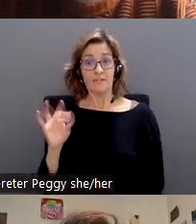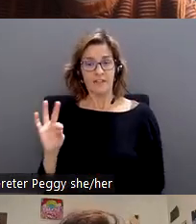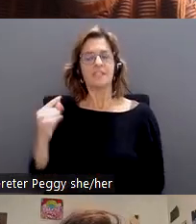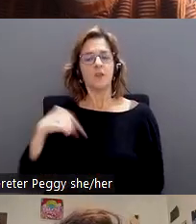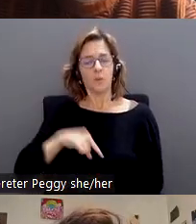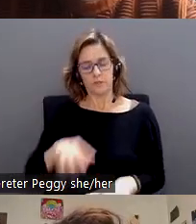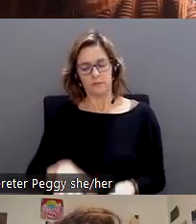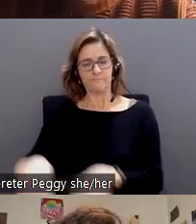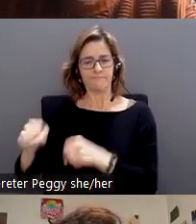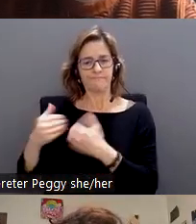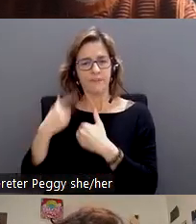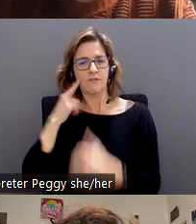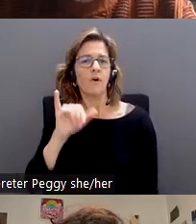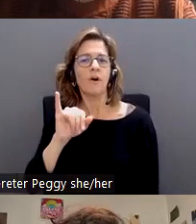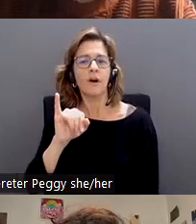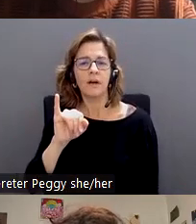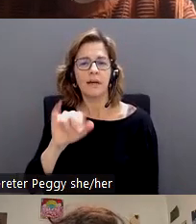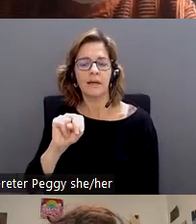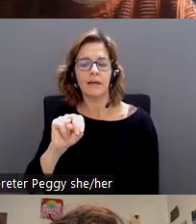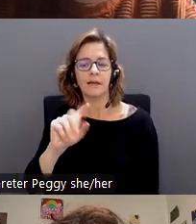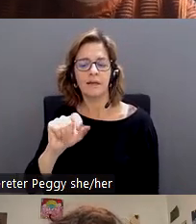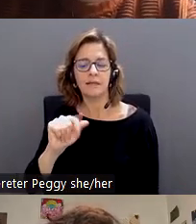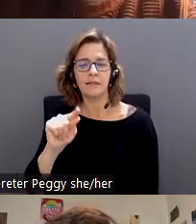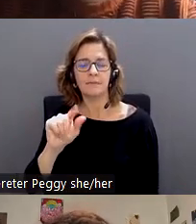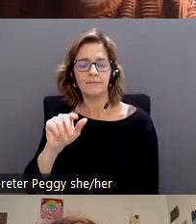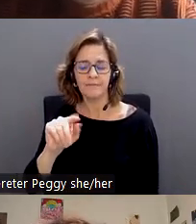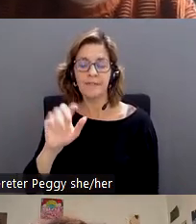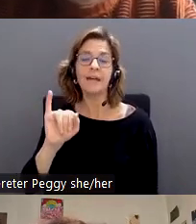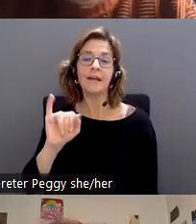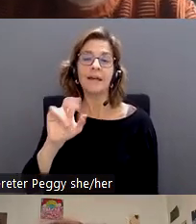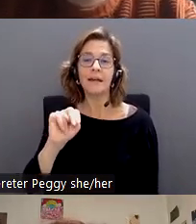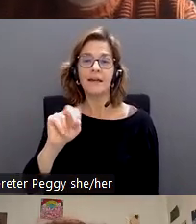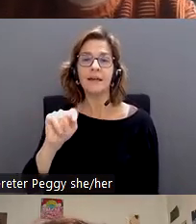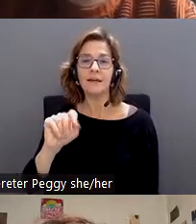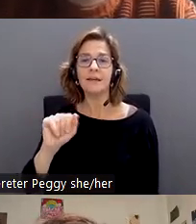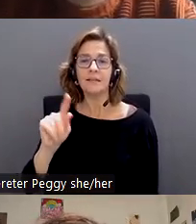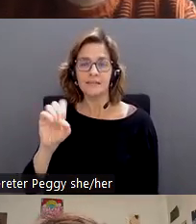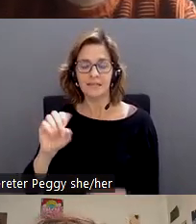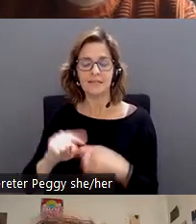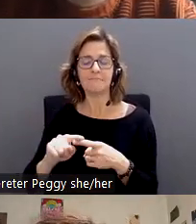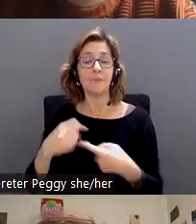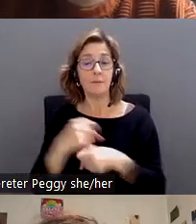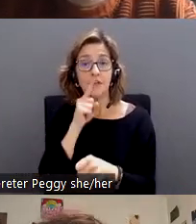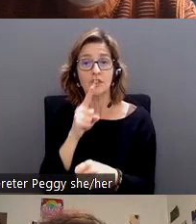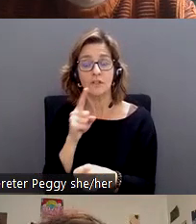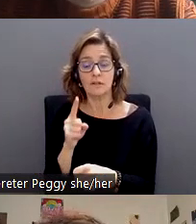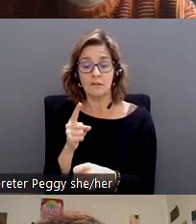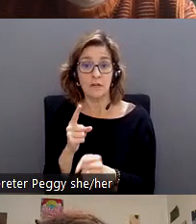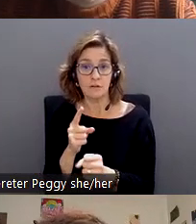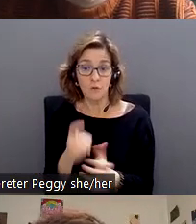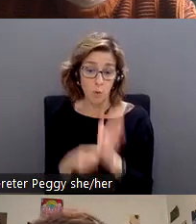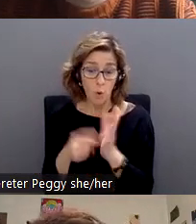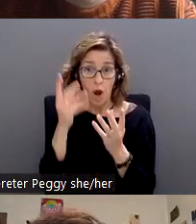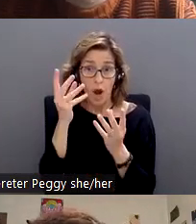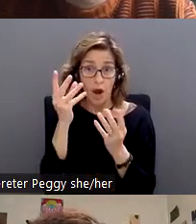or at other organizations to ensure that, any information that needs to be shared between our